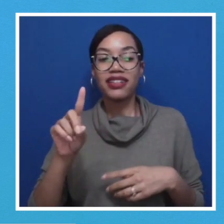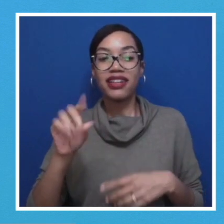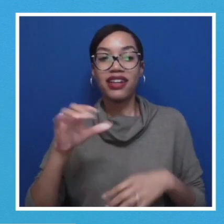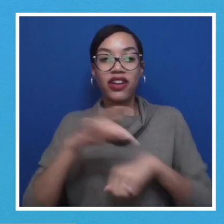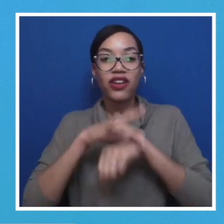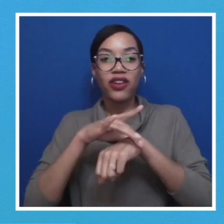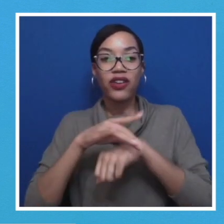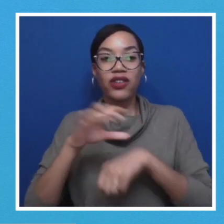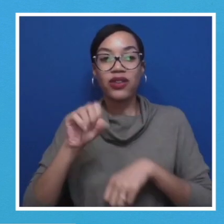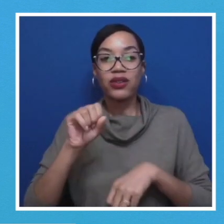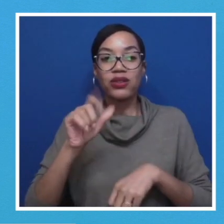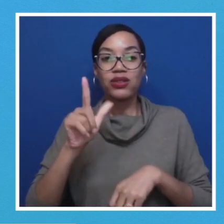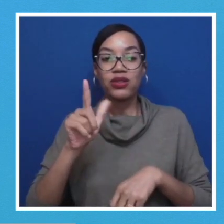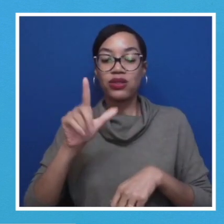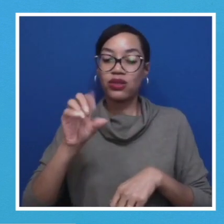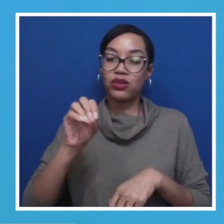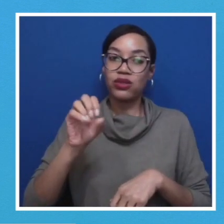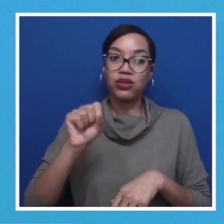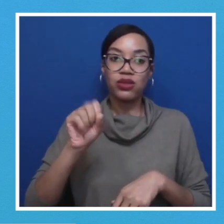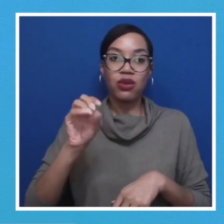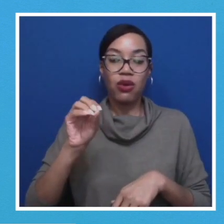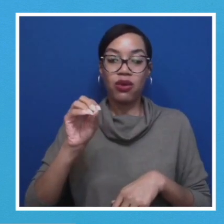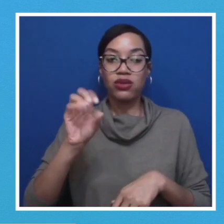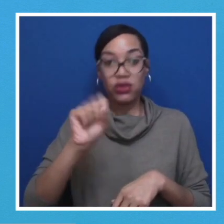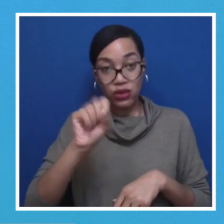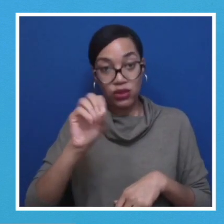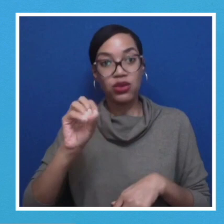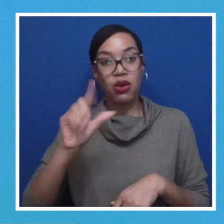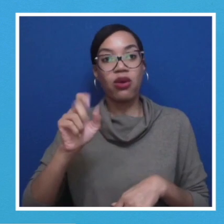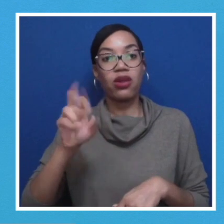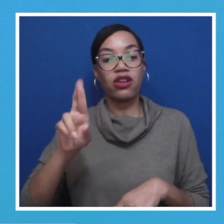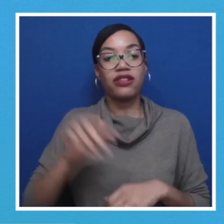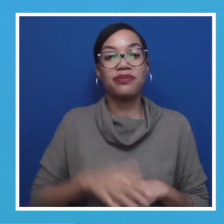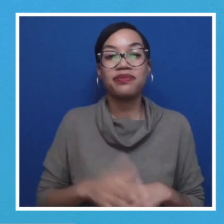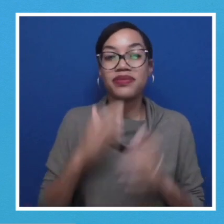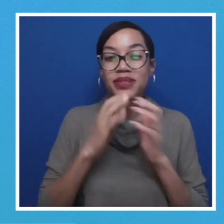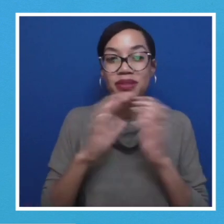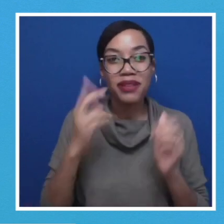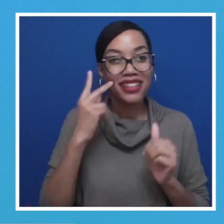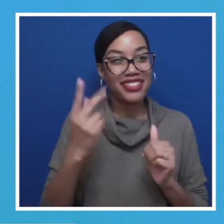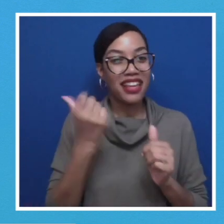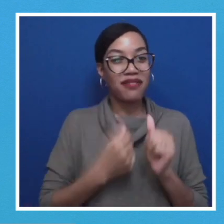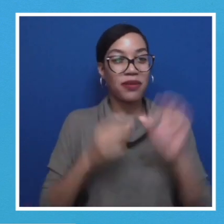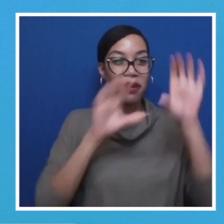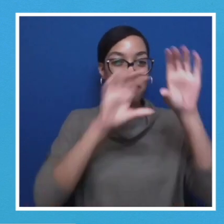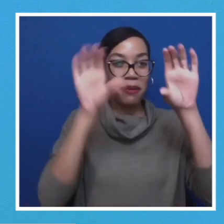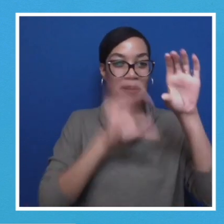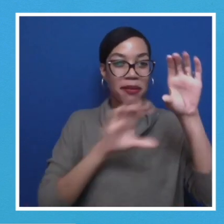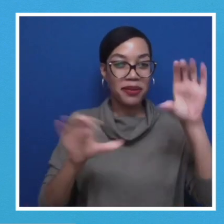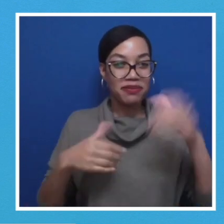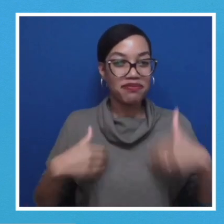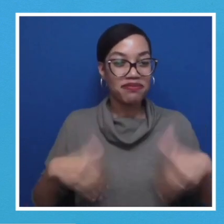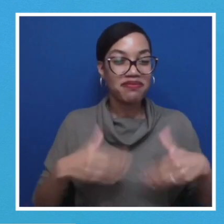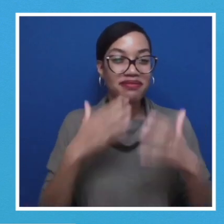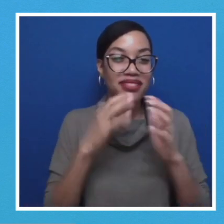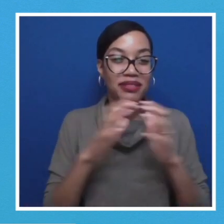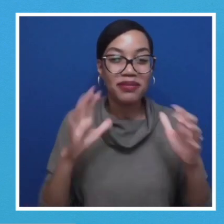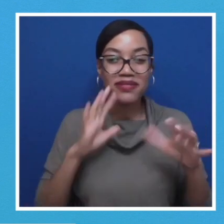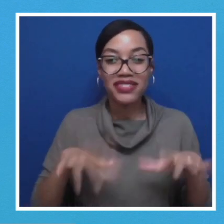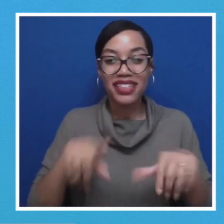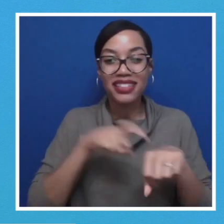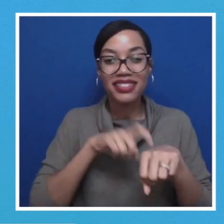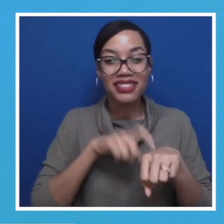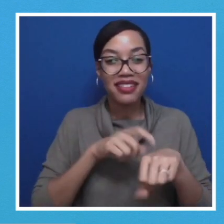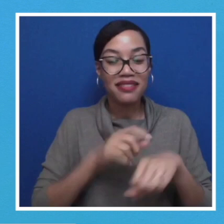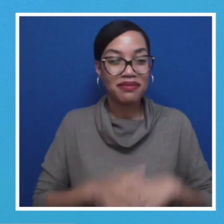together. Thank you so much for making even more time and space in a world that's taken so much time and space. Thank you for